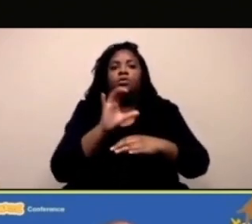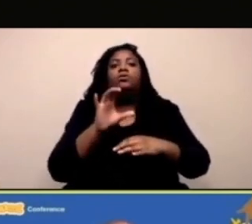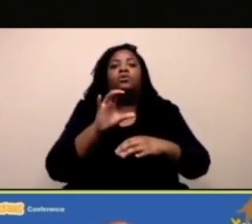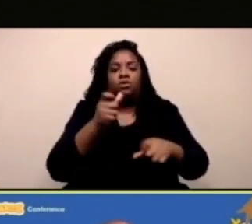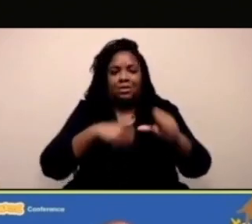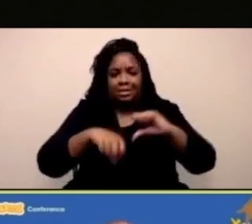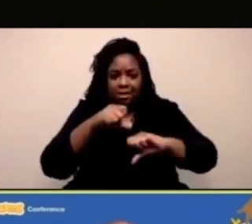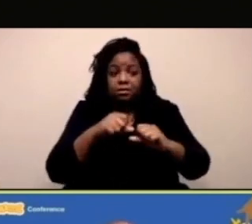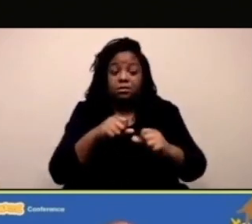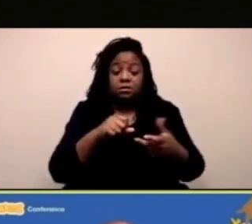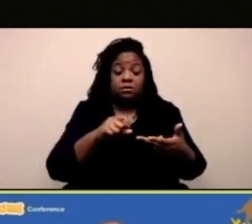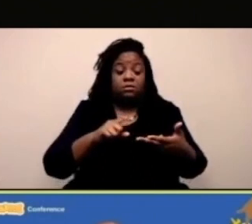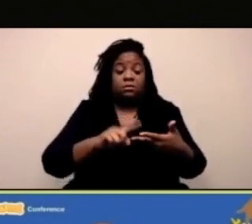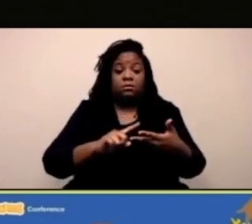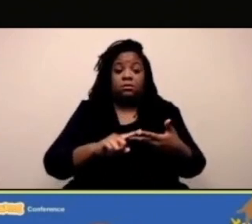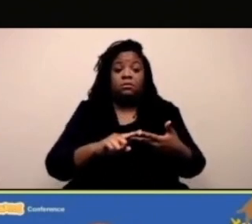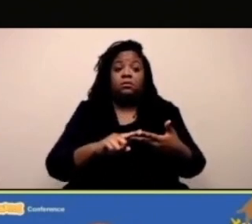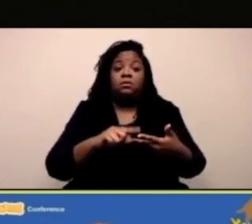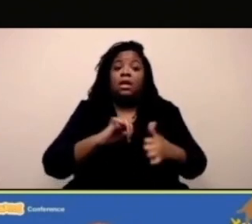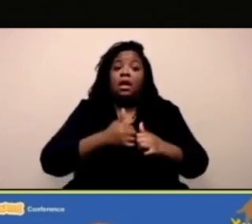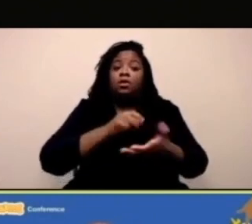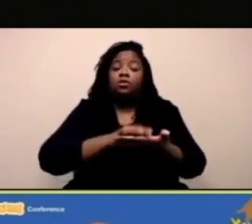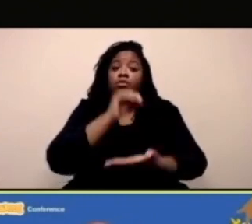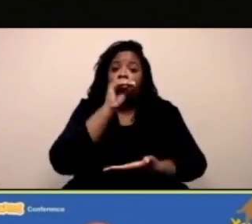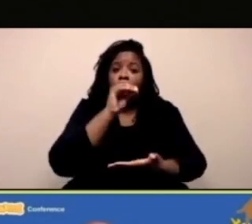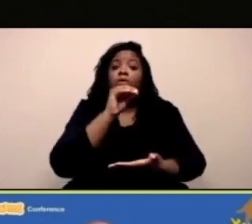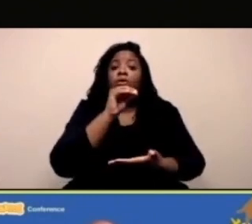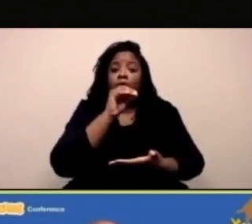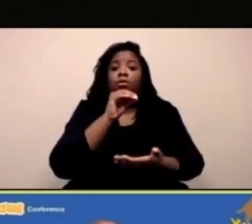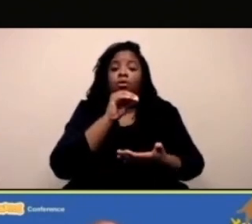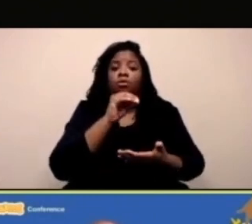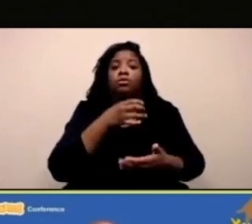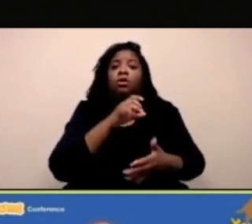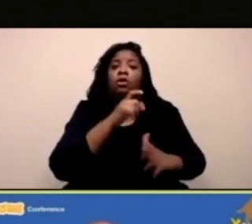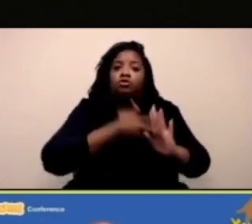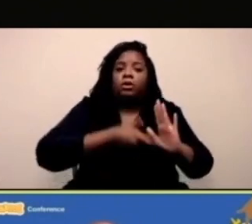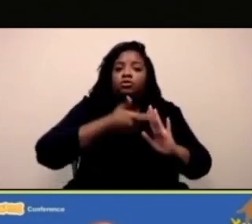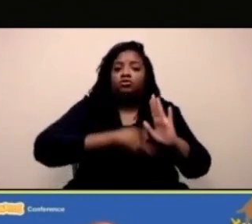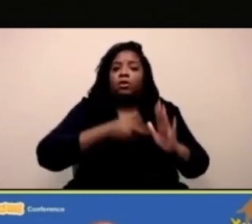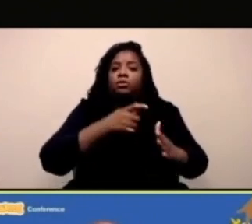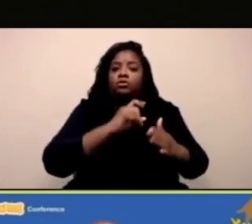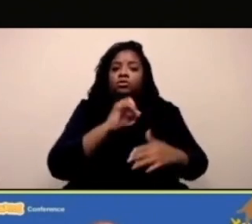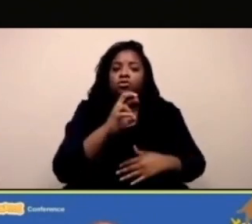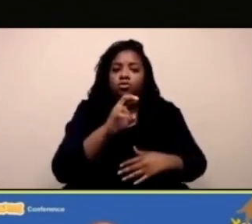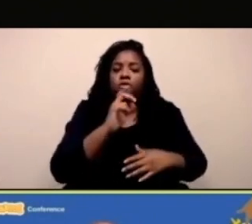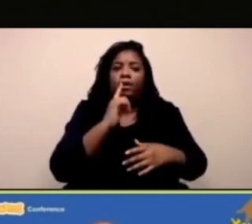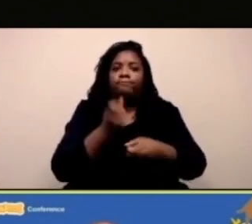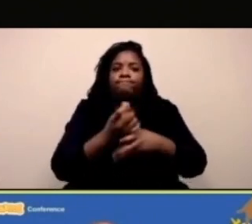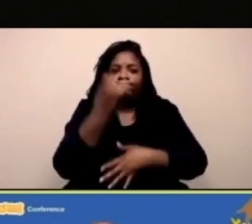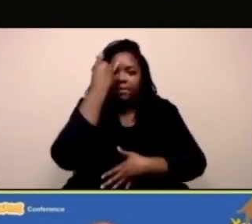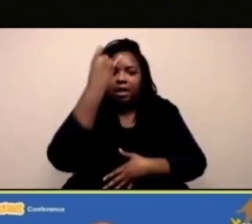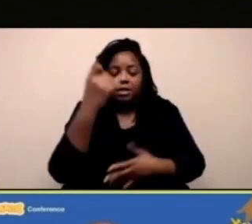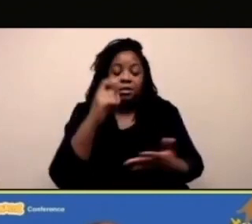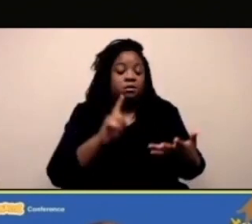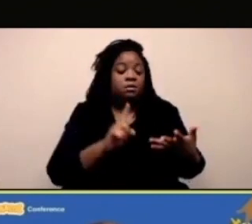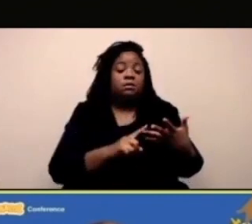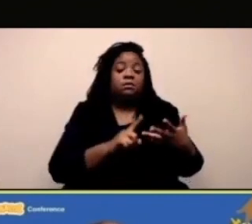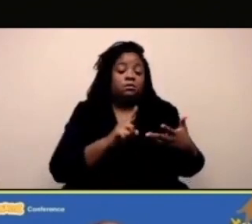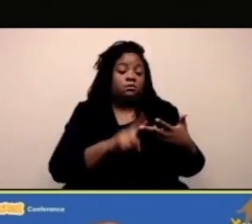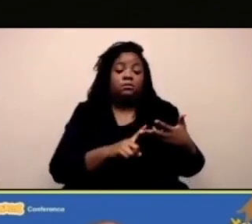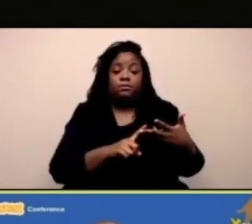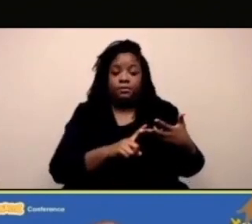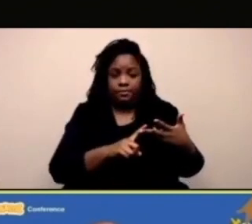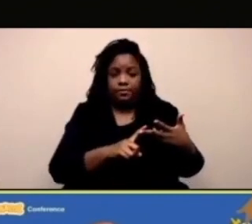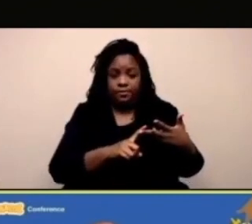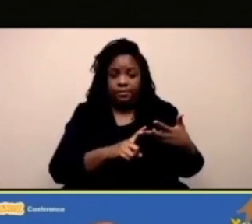today's objective is learn how we can use Scratch and Scratch Junior to express an idea. And finally, learn how we can use Scratch